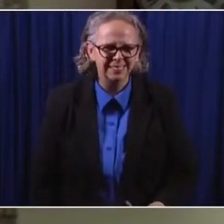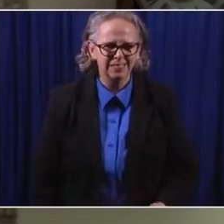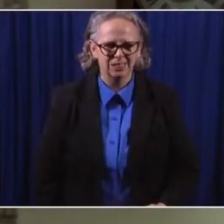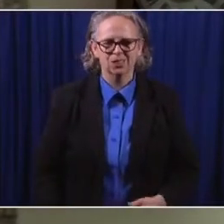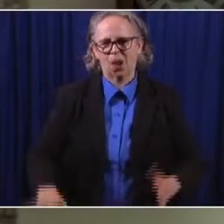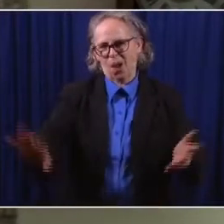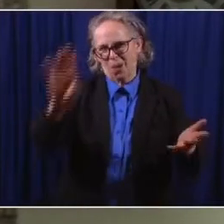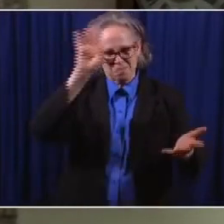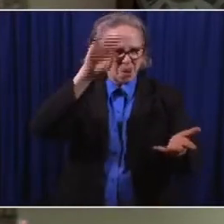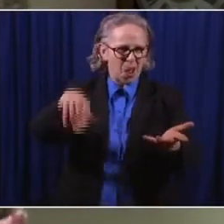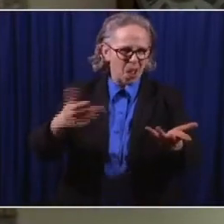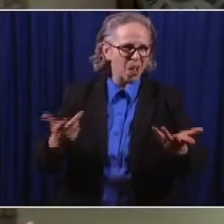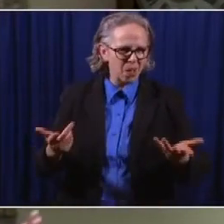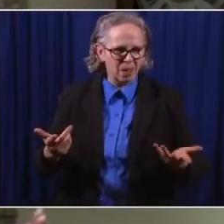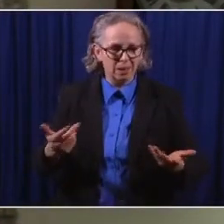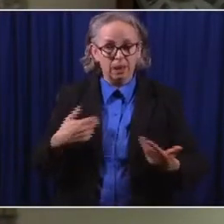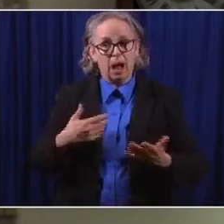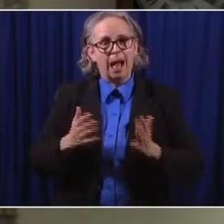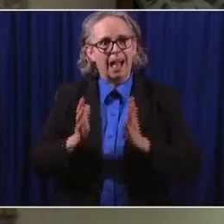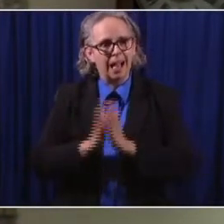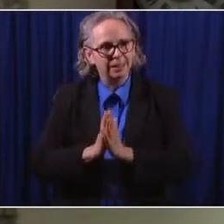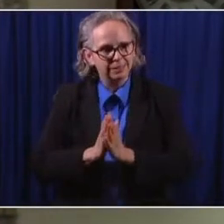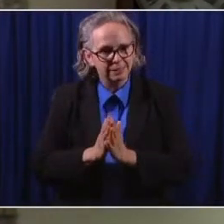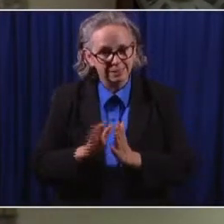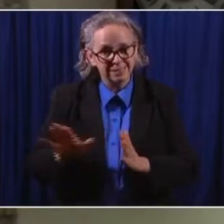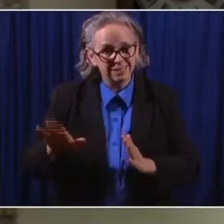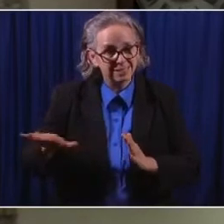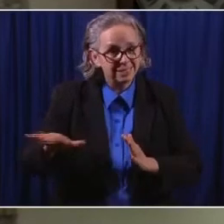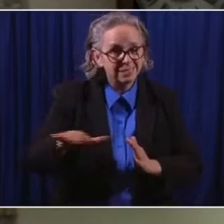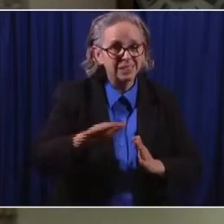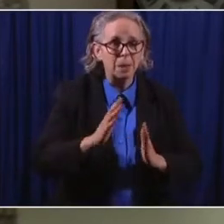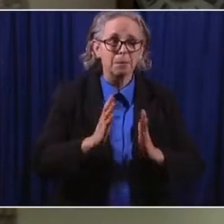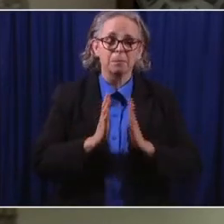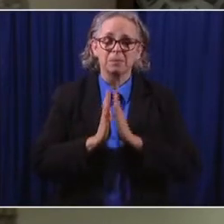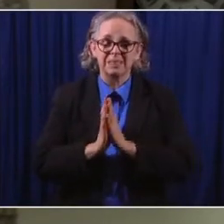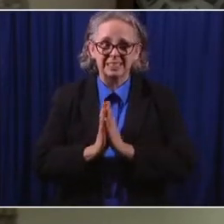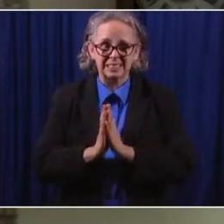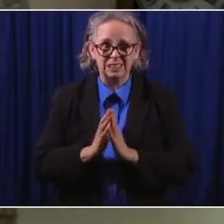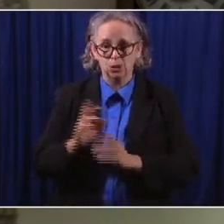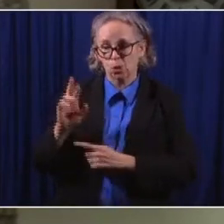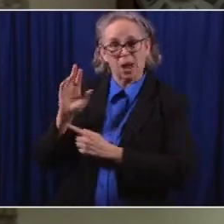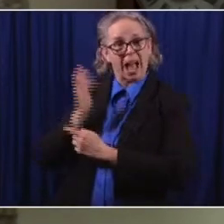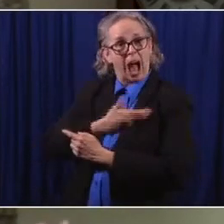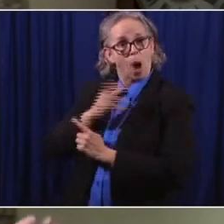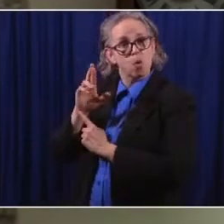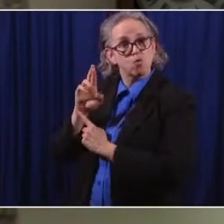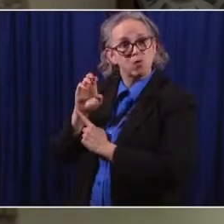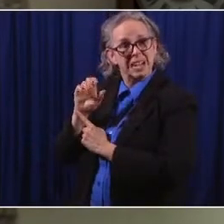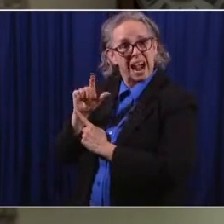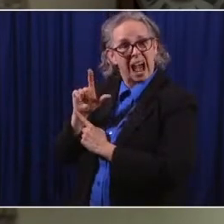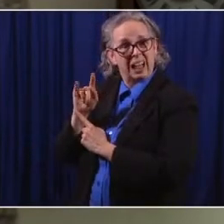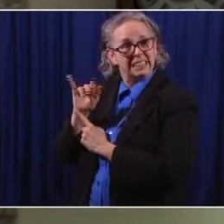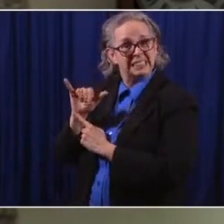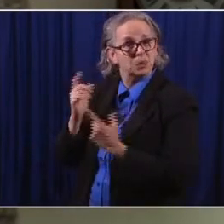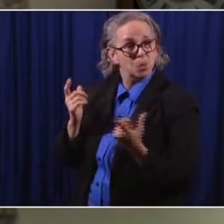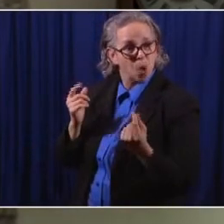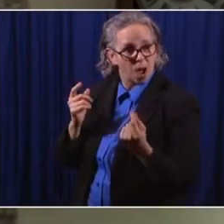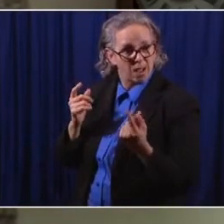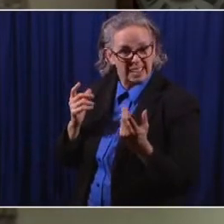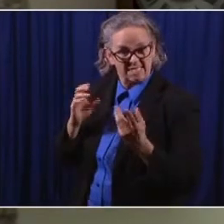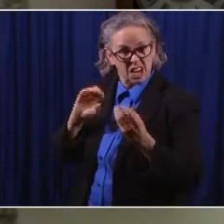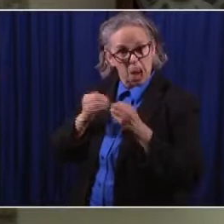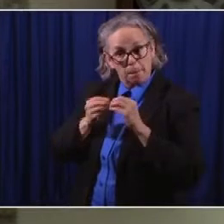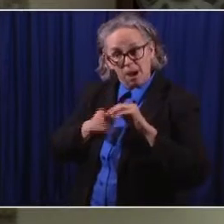I think we're saying, look, this is the reality. If the numbers get too high and the spread is too much, these schools are going to